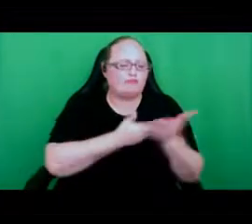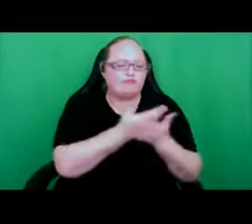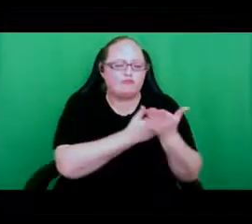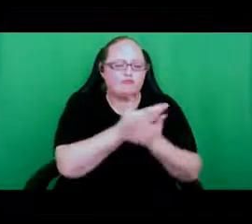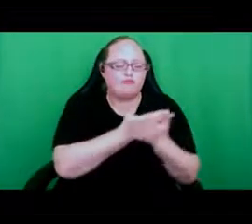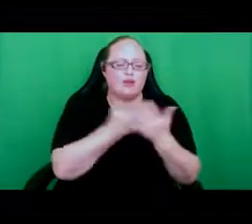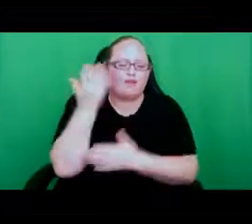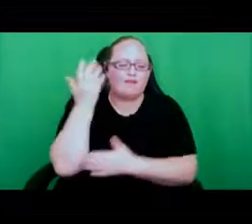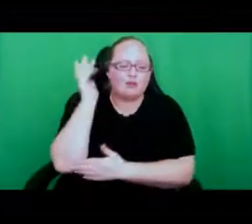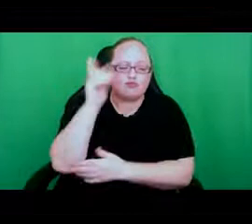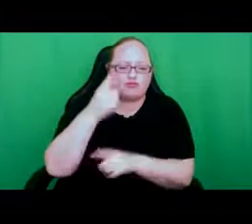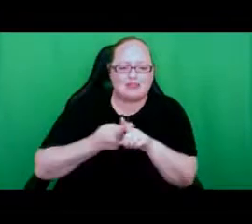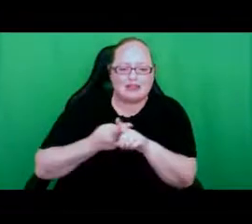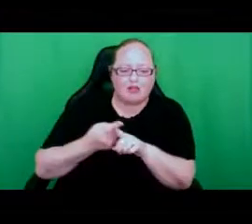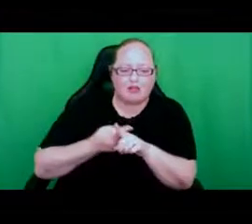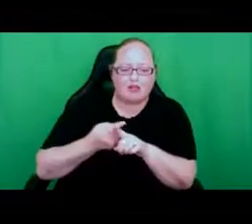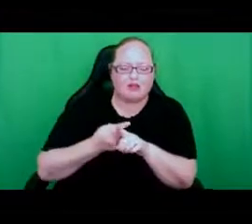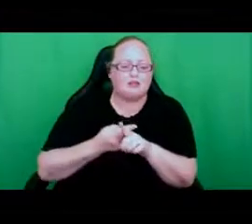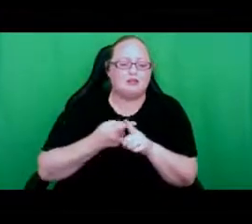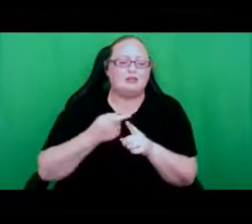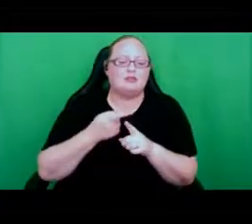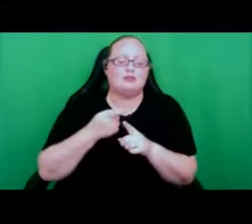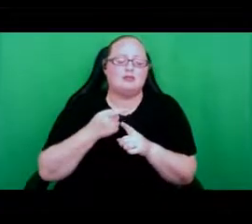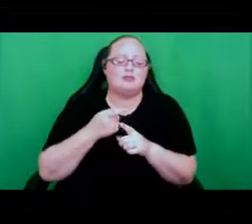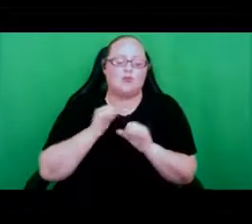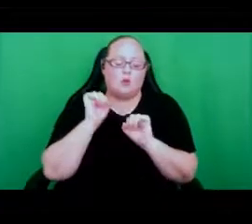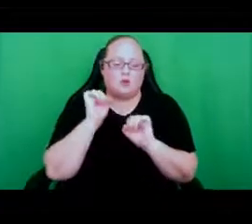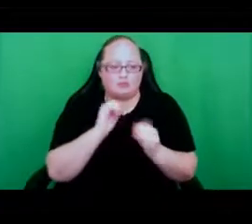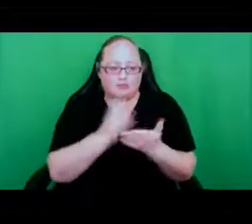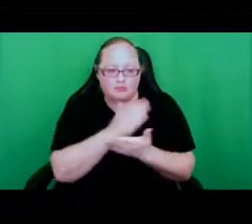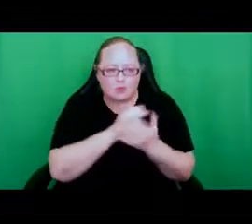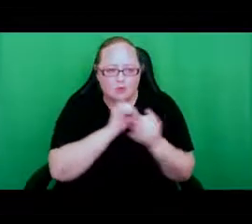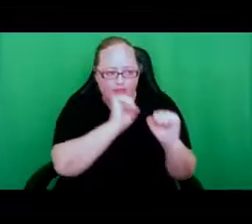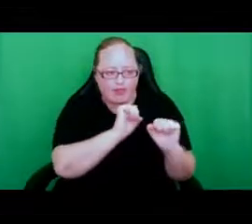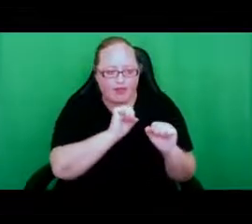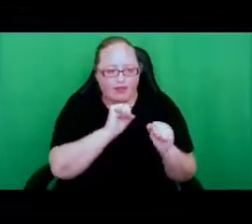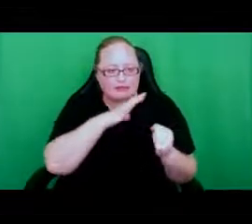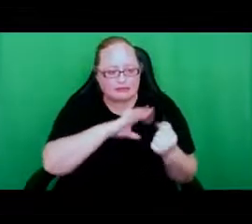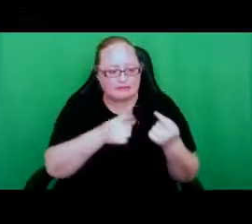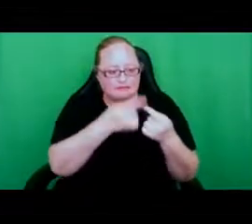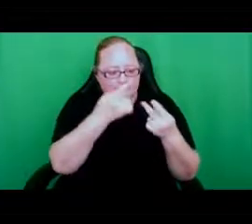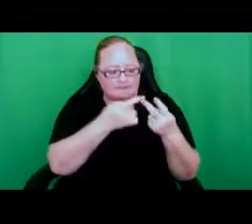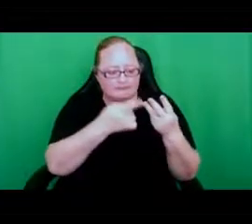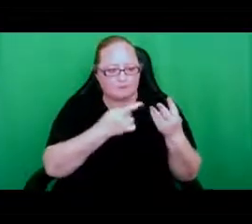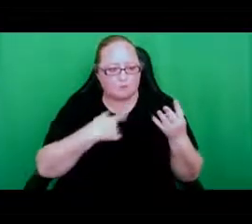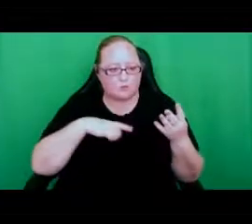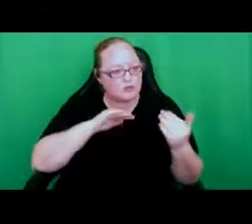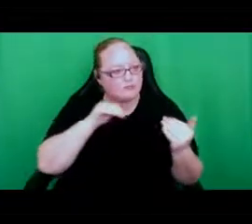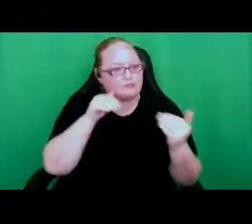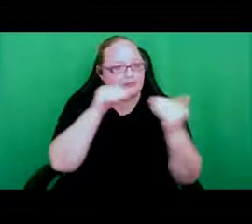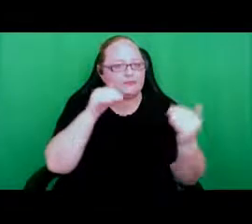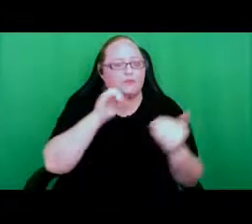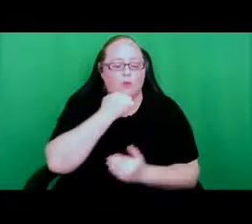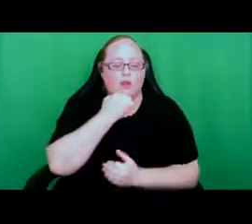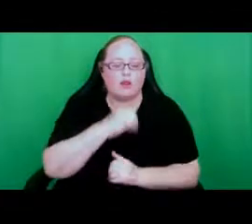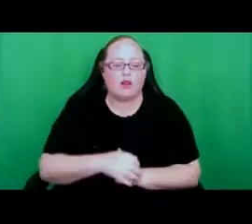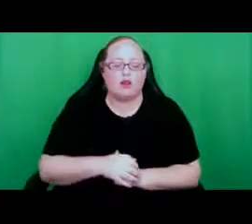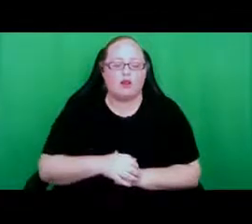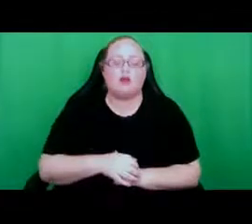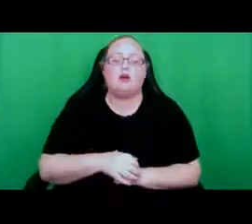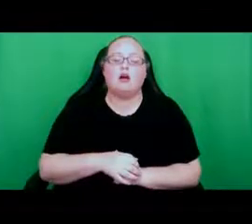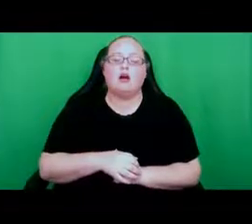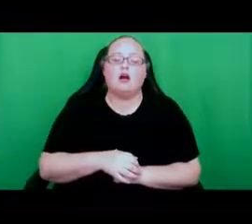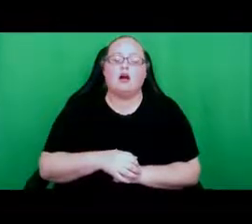we'd meet their requirements with replacing the land. And across the whole route, we are